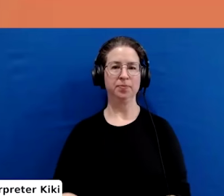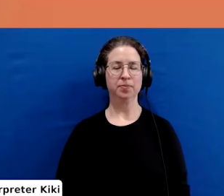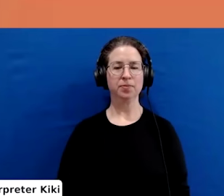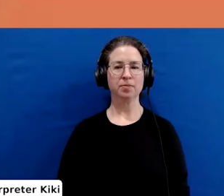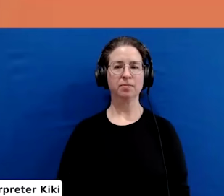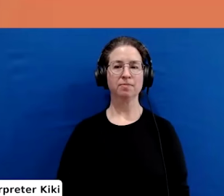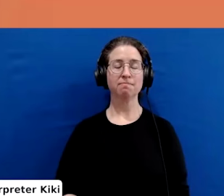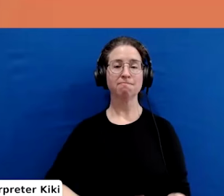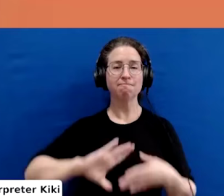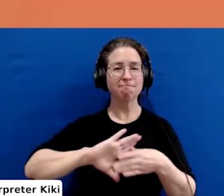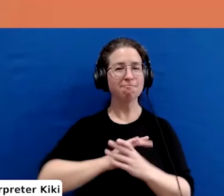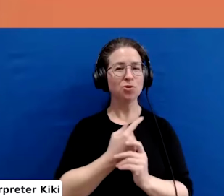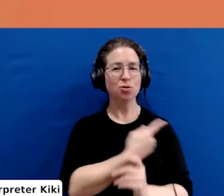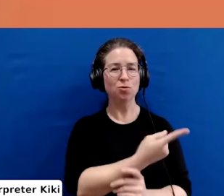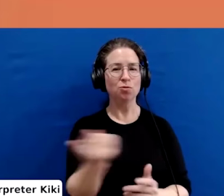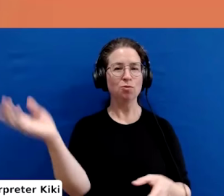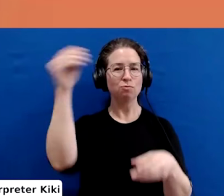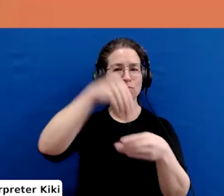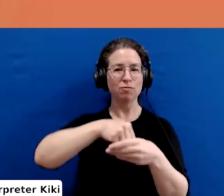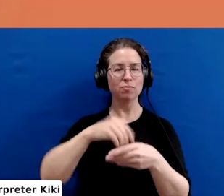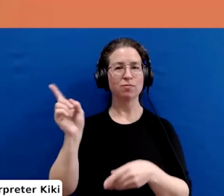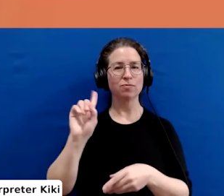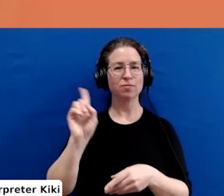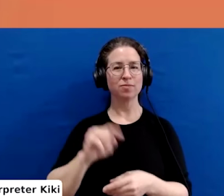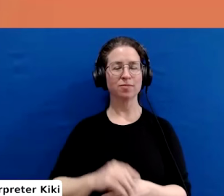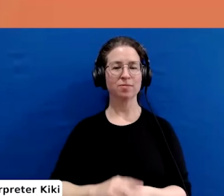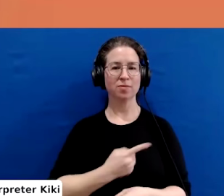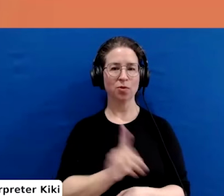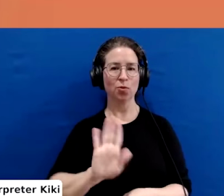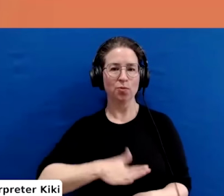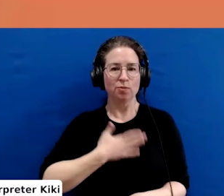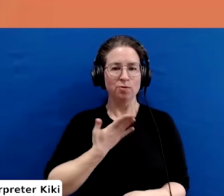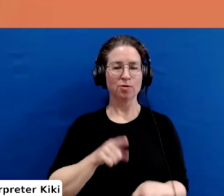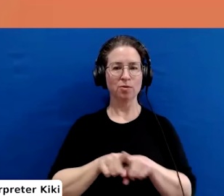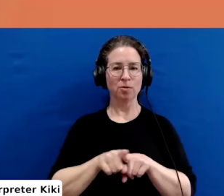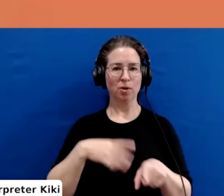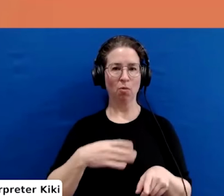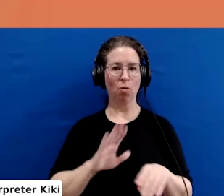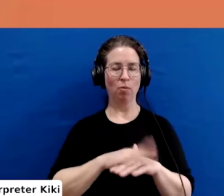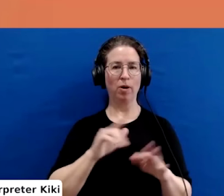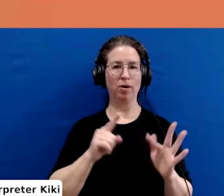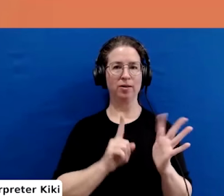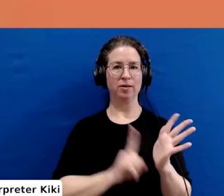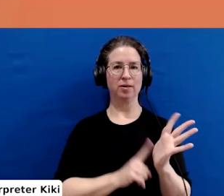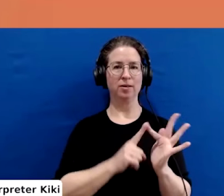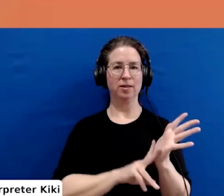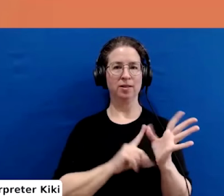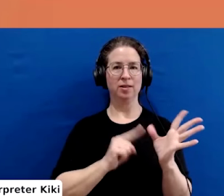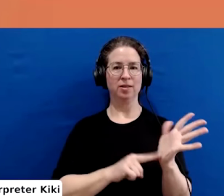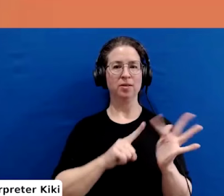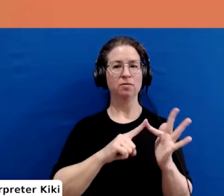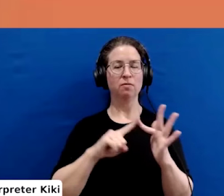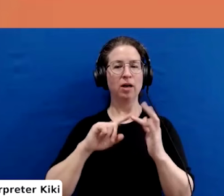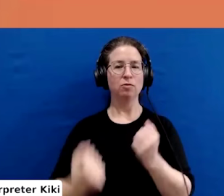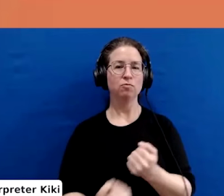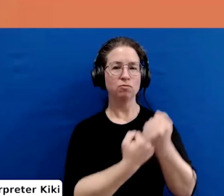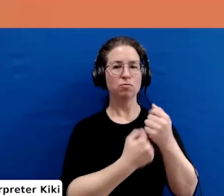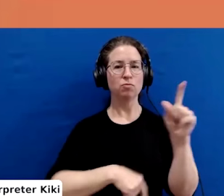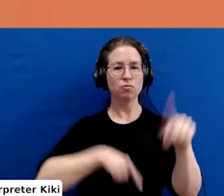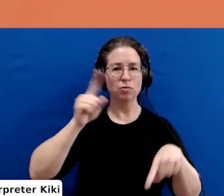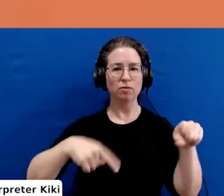Glad so many of you have decided to join us today and are interested in learning about the Elevate Boosting Diversity in STEM program.